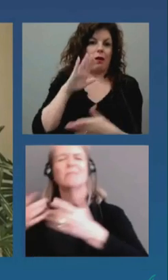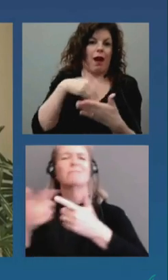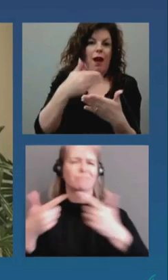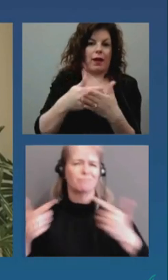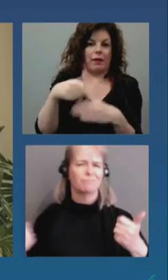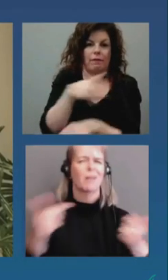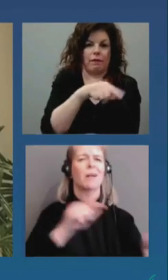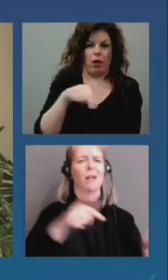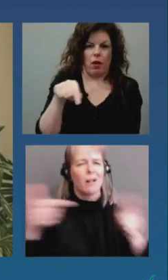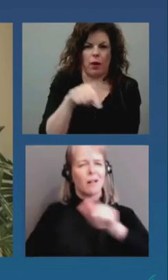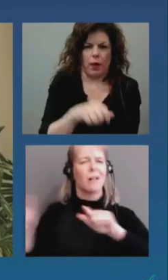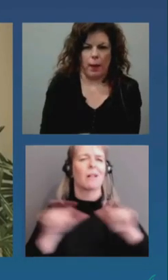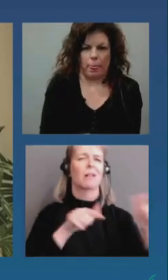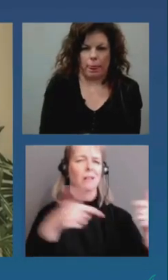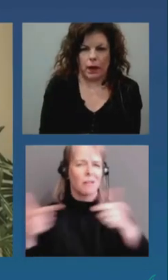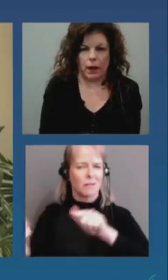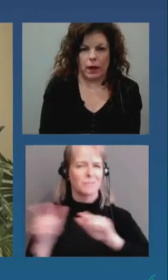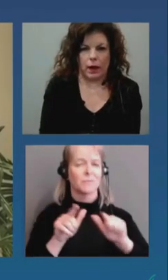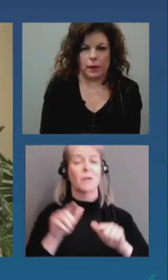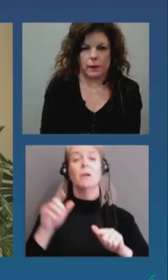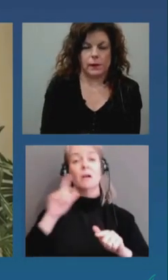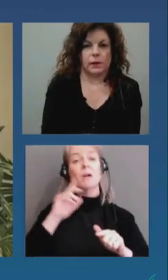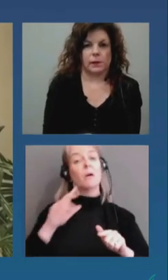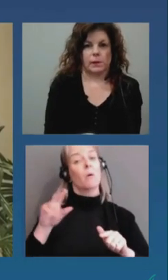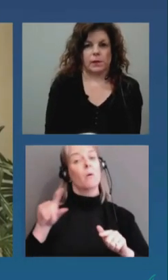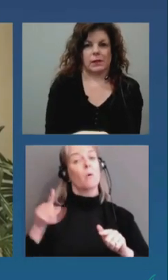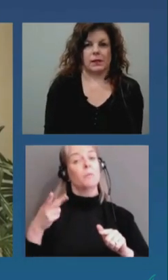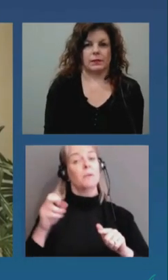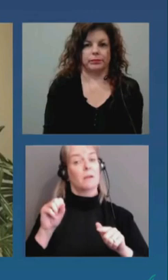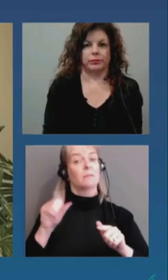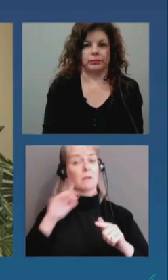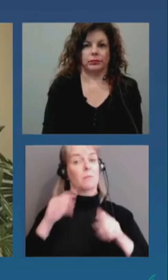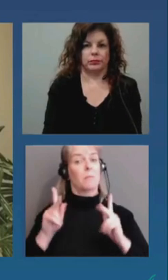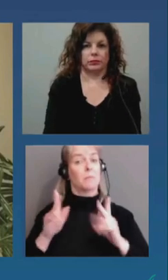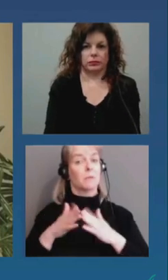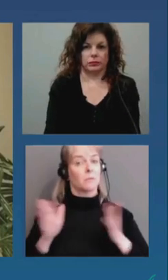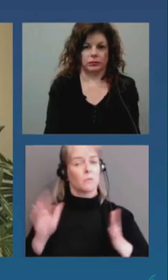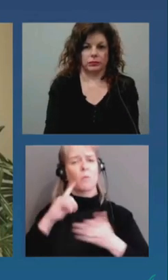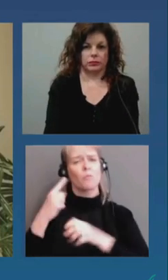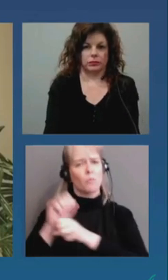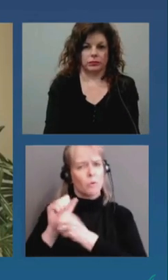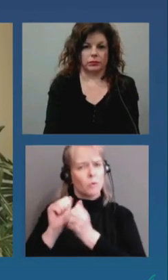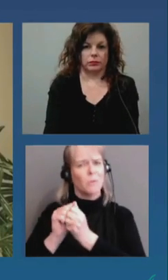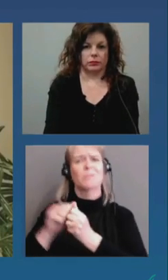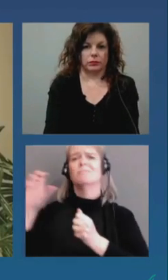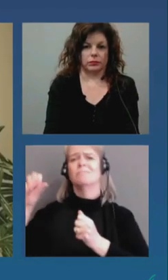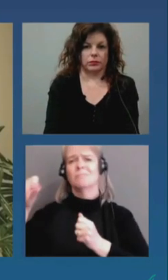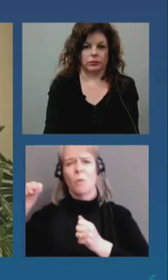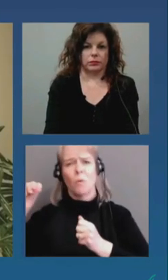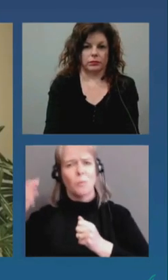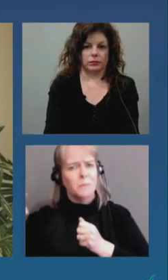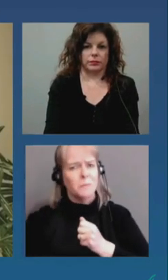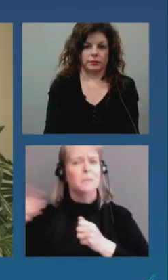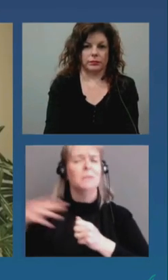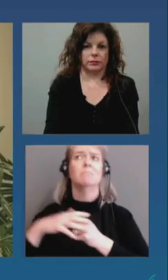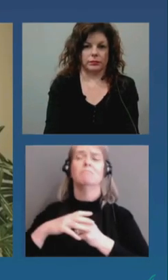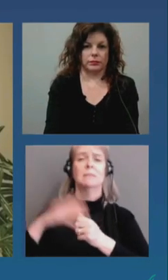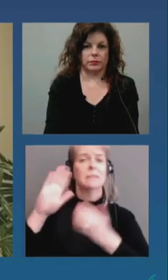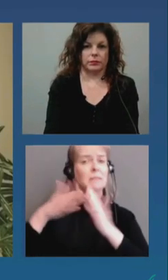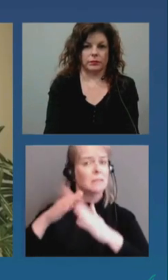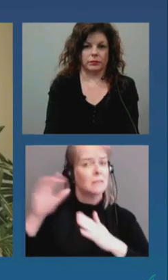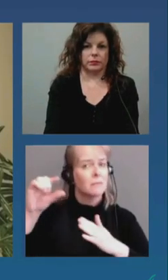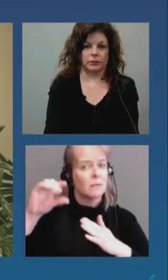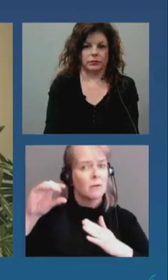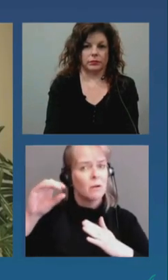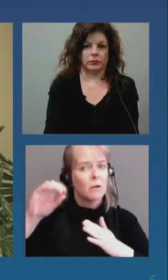The OPS will continue to work with OPH, the City of Ottawa, the City of Gatineau, and the Ontario Provincial Police and other partners to